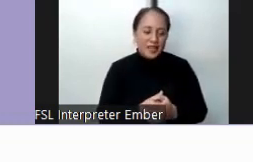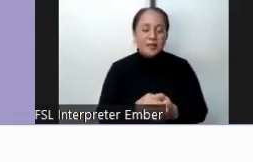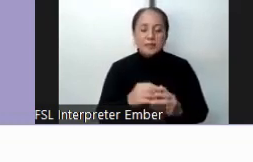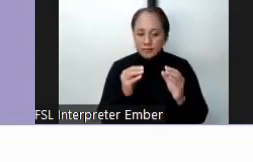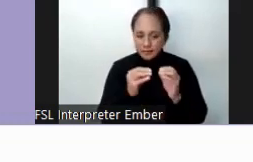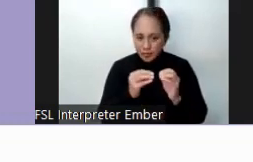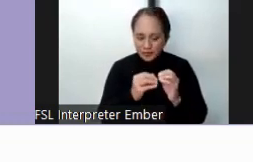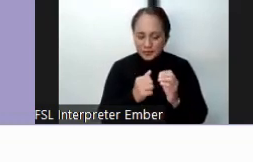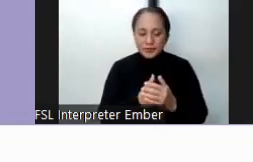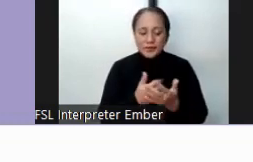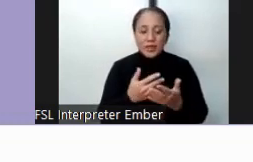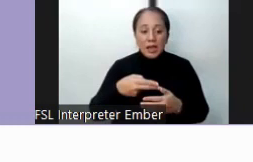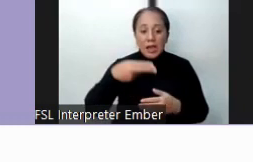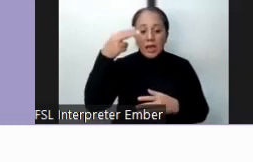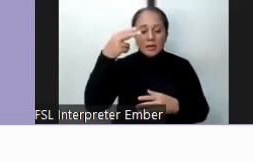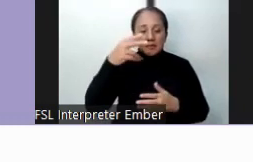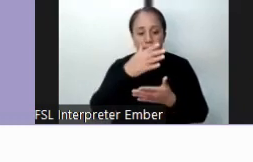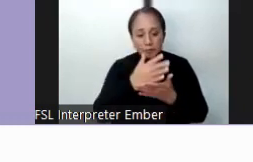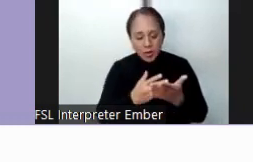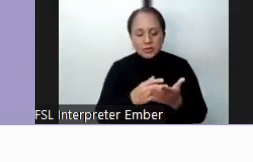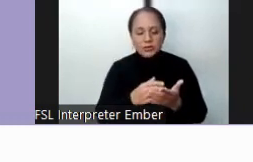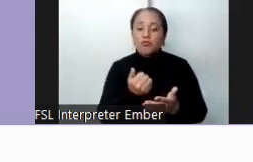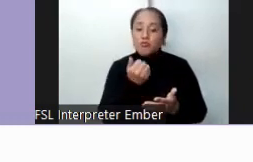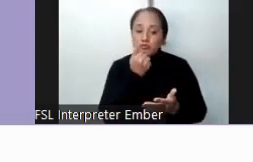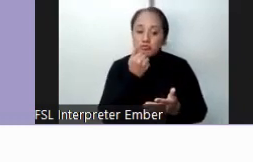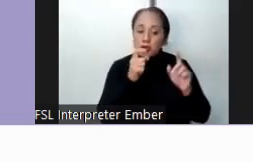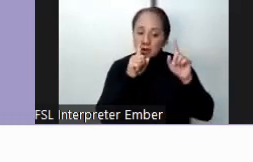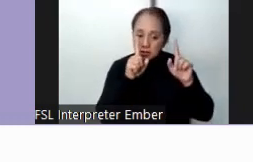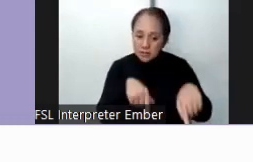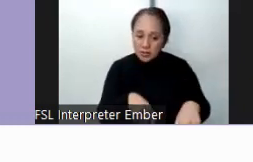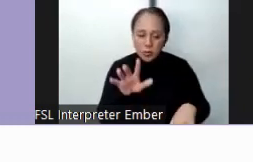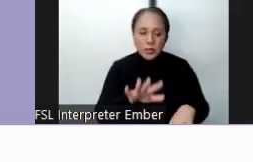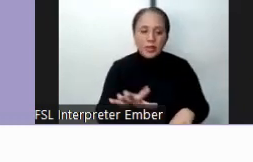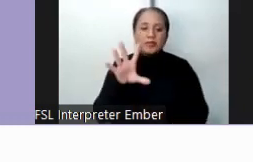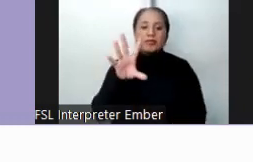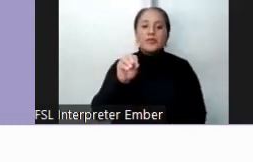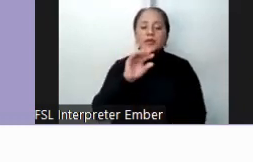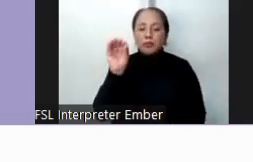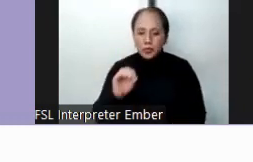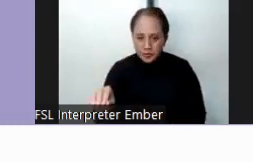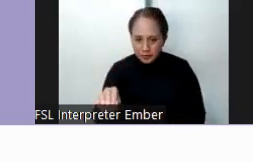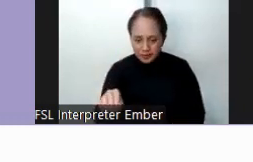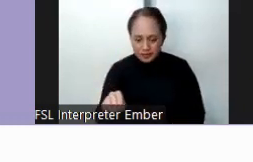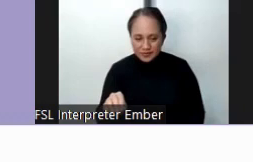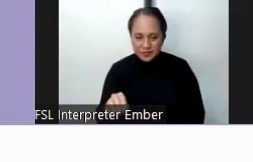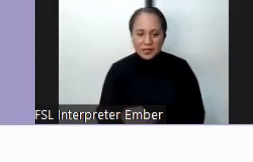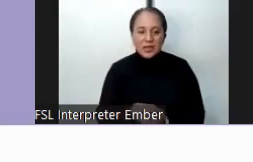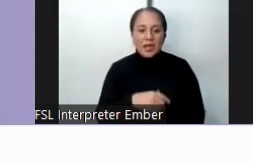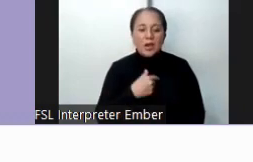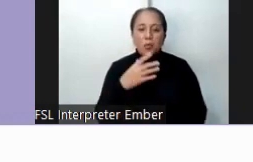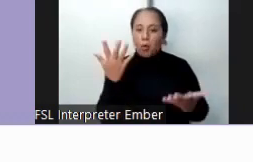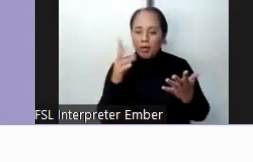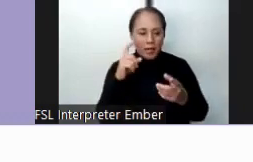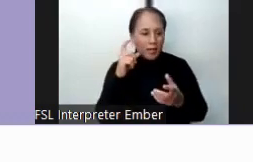Furthermore, the highest proportion of incorrect responses, with over 50% of the responses earning no